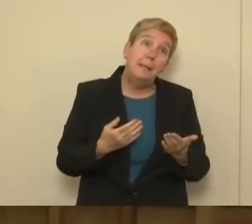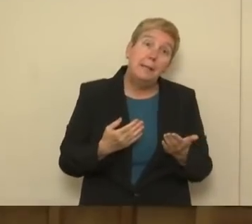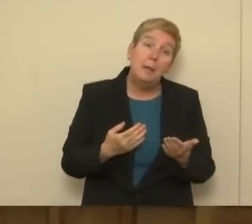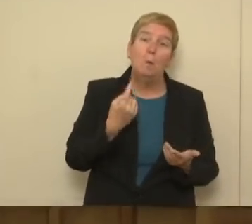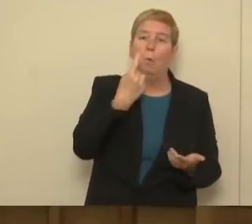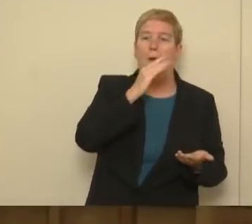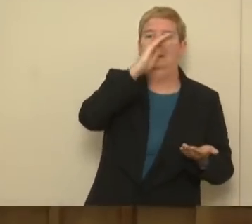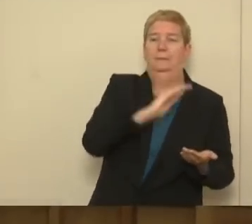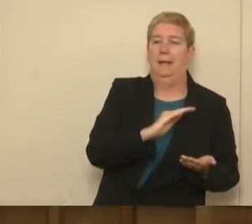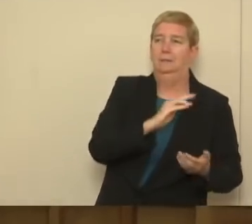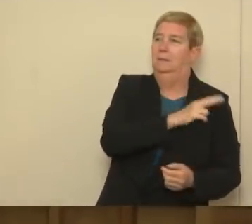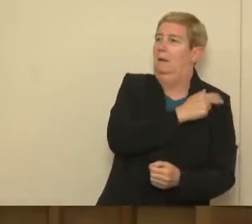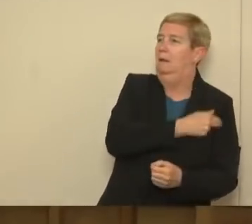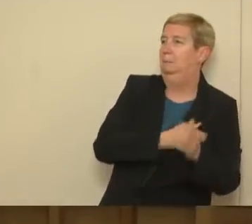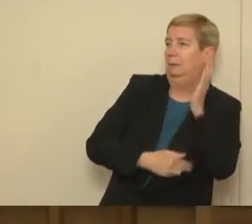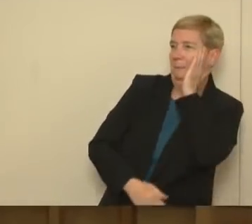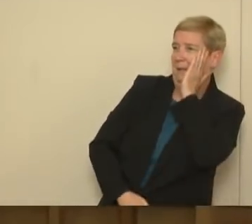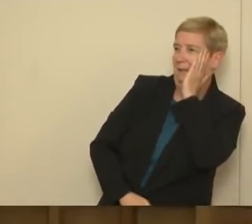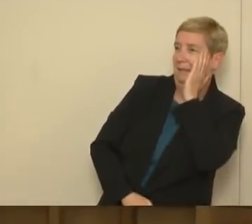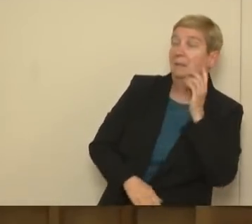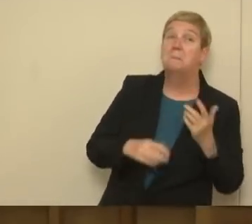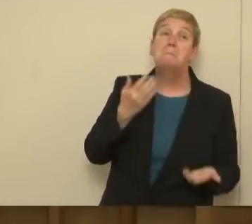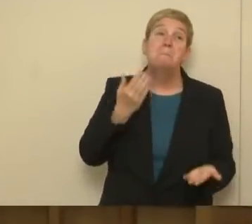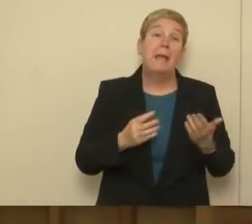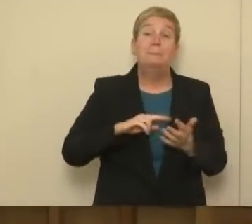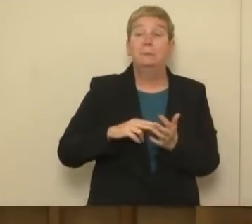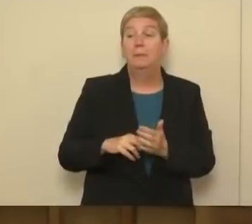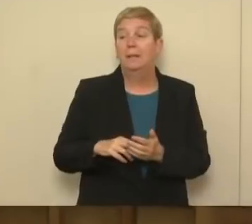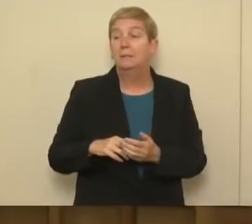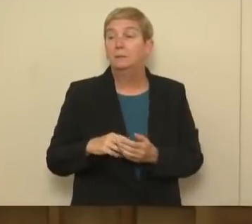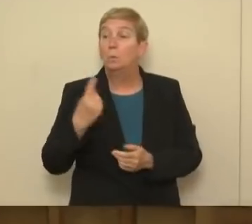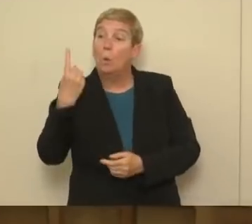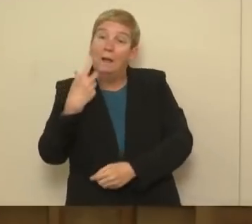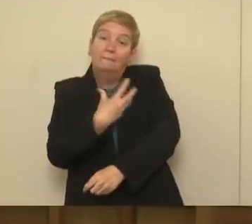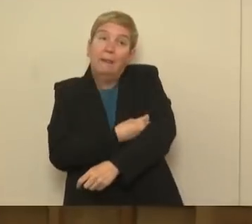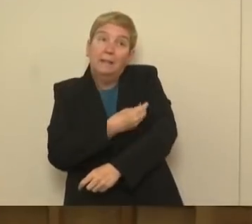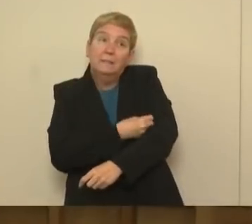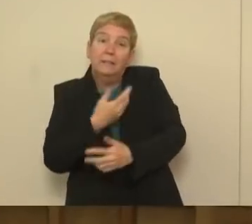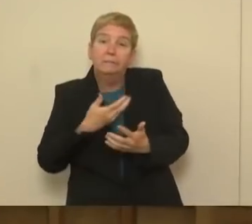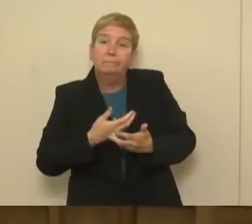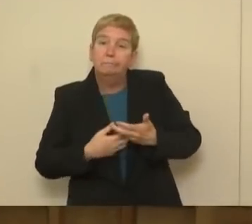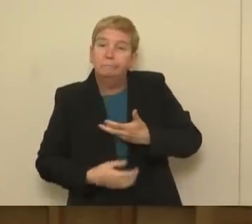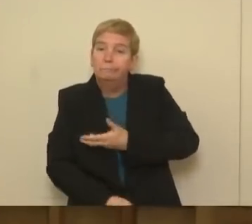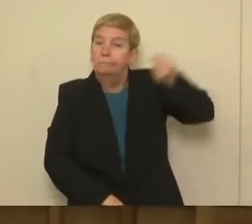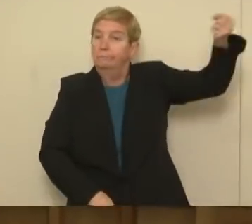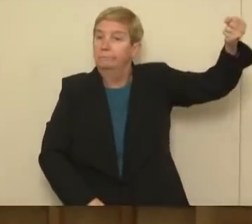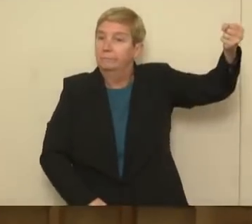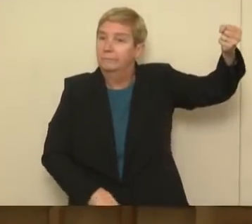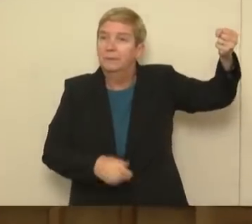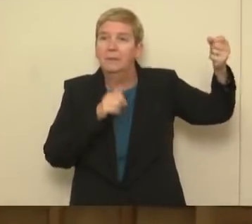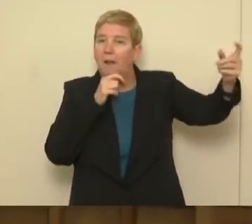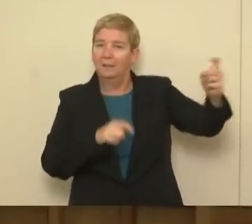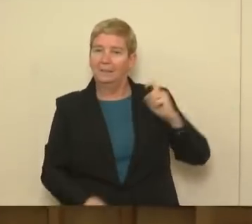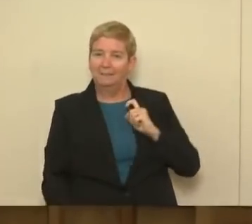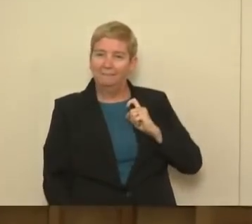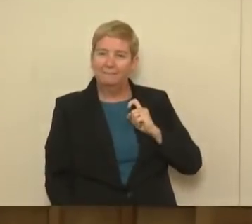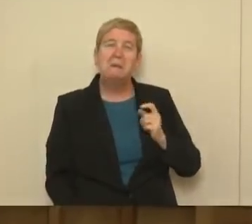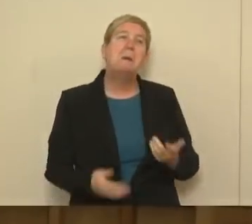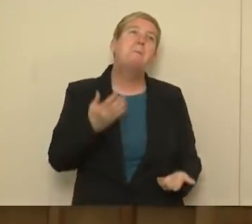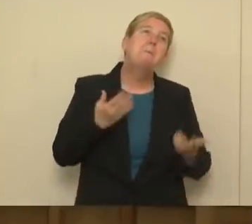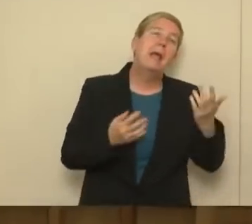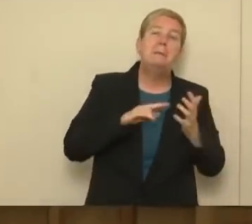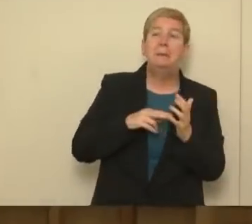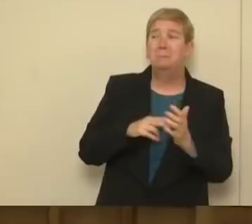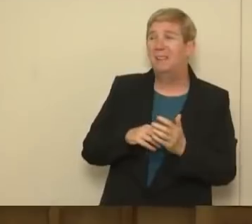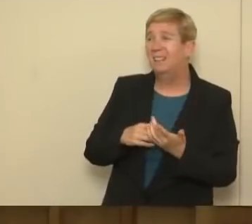one less vaccine when we finally have a tried and true and tested vaccine. It could mean one less rural fire truck in